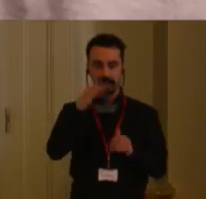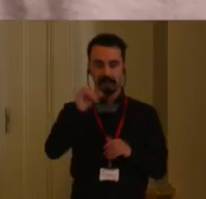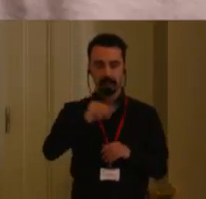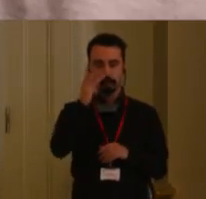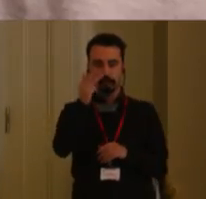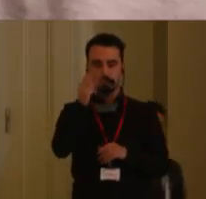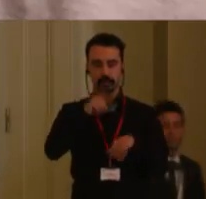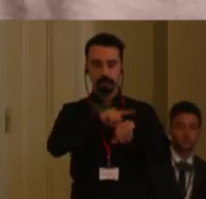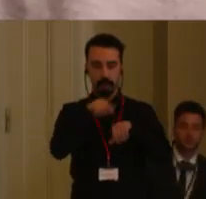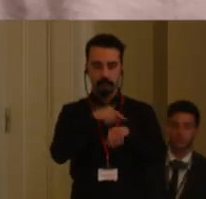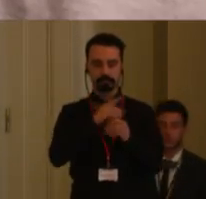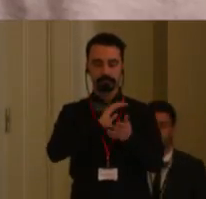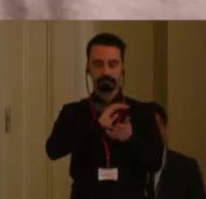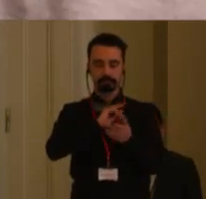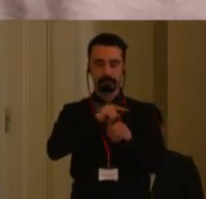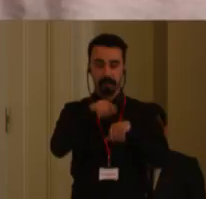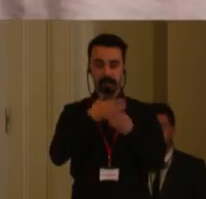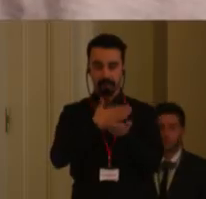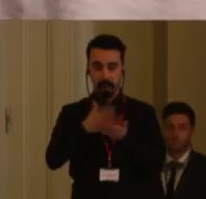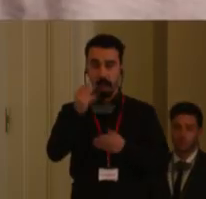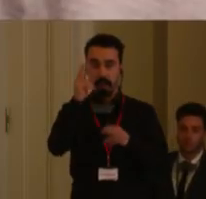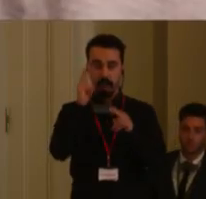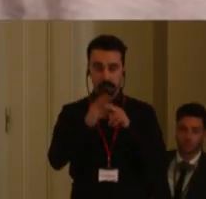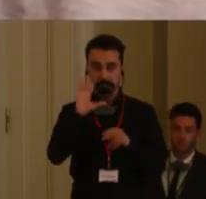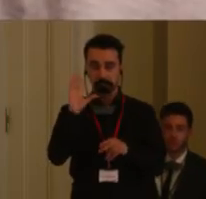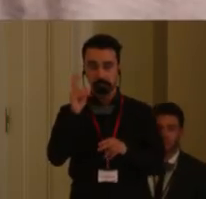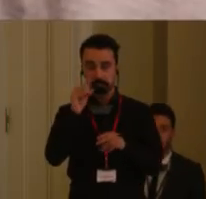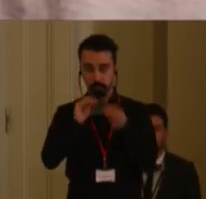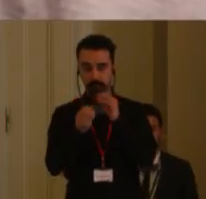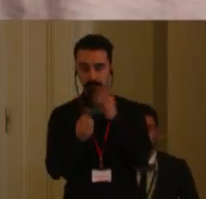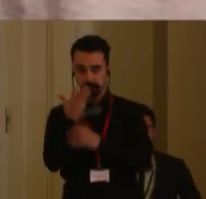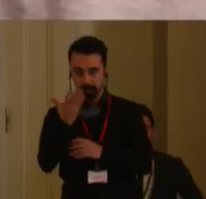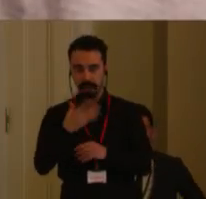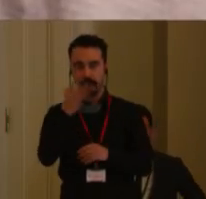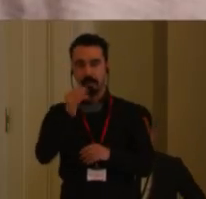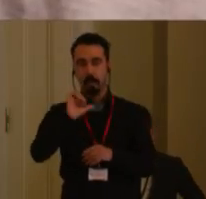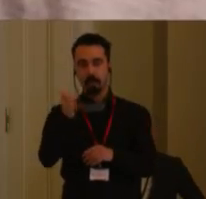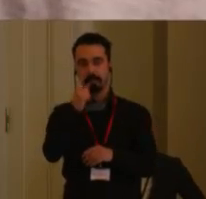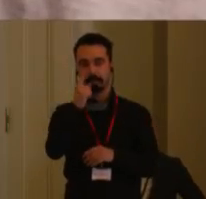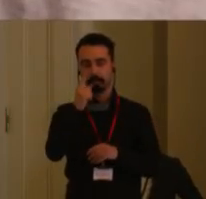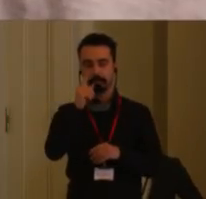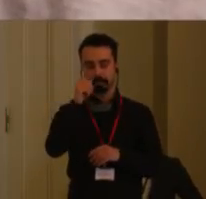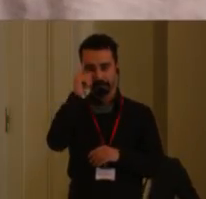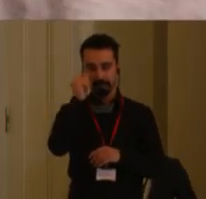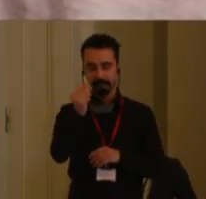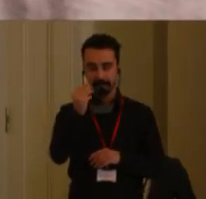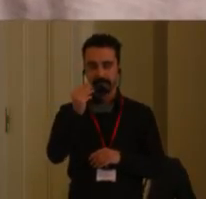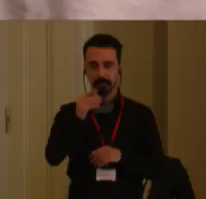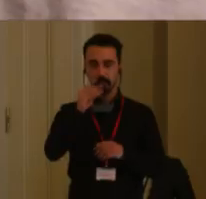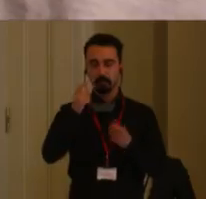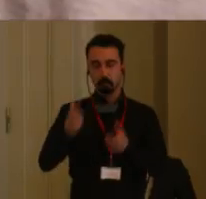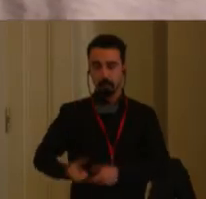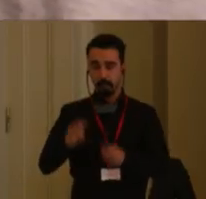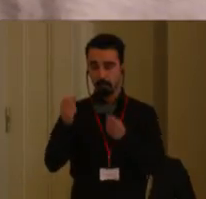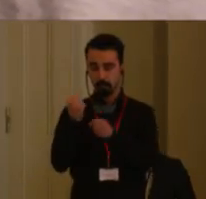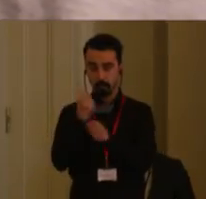point worth considering. This is going to take 3.5 hours approximately. Mm-hmm. If there be an emergency, just bear